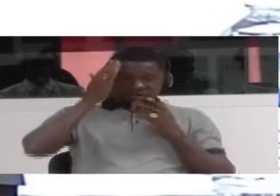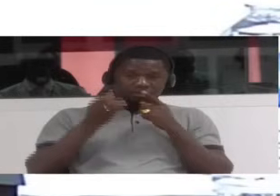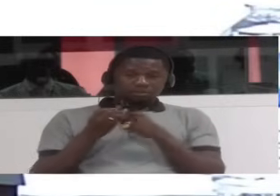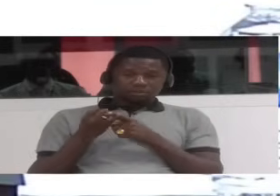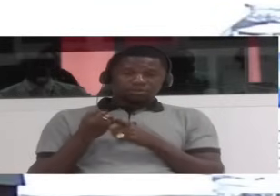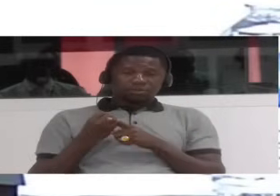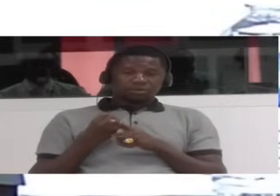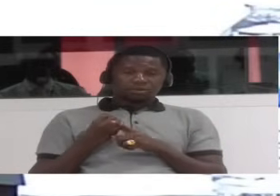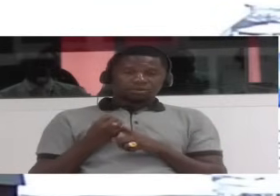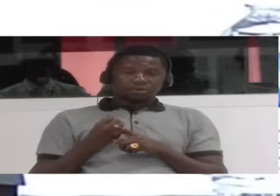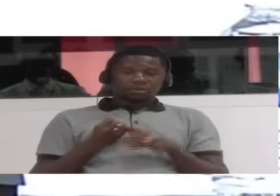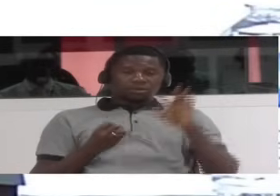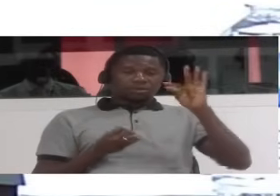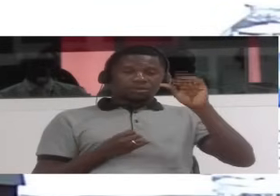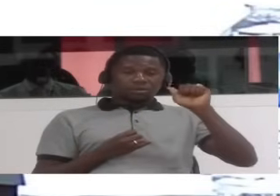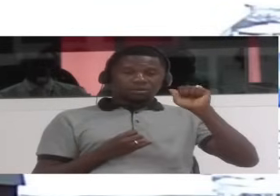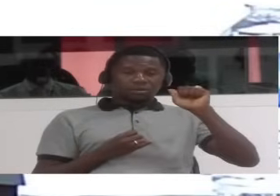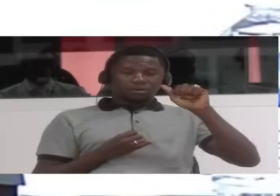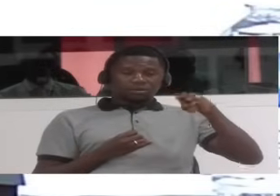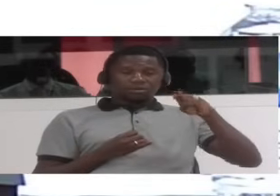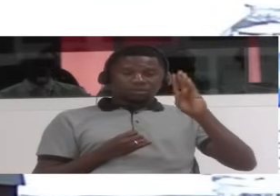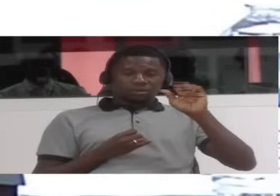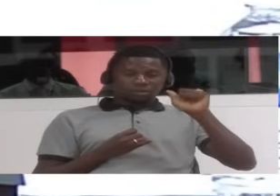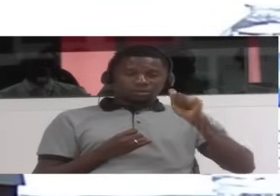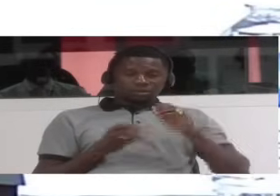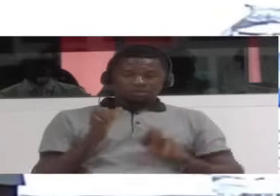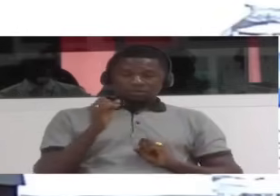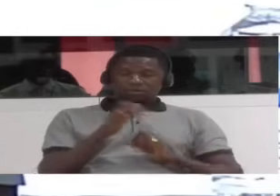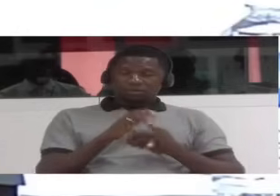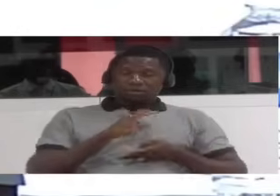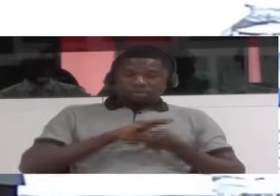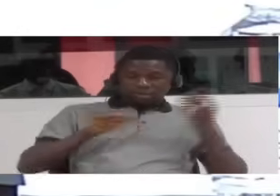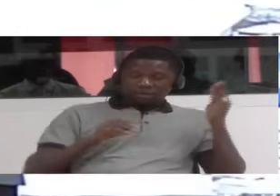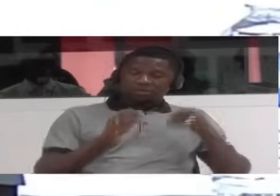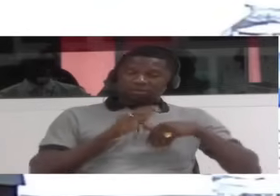Tamba? No, Tamba, he fled. Tamba, he fled? Yes.